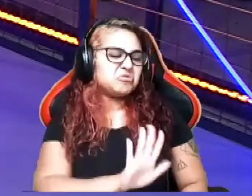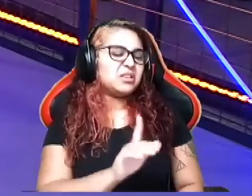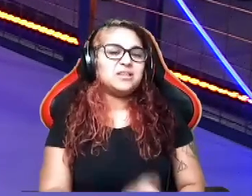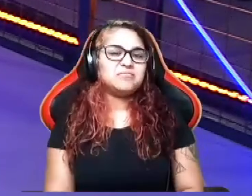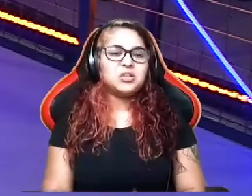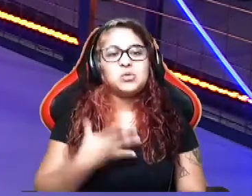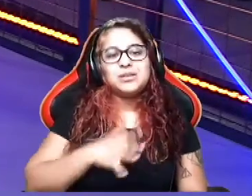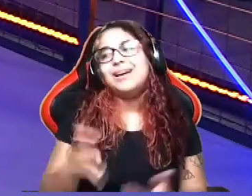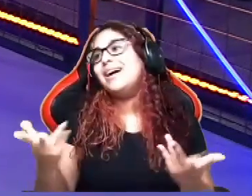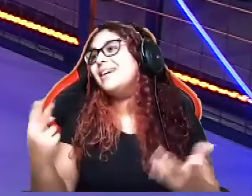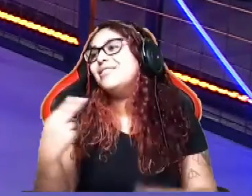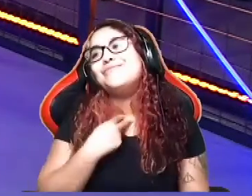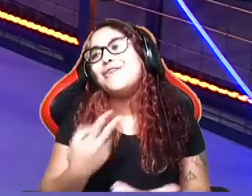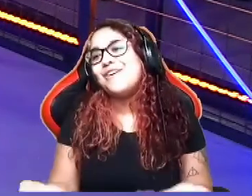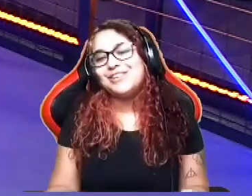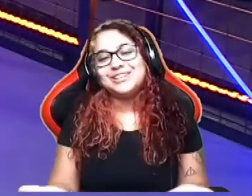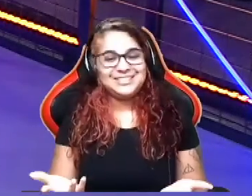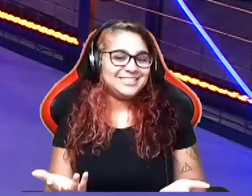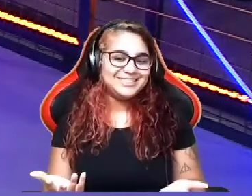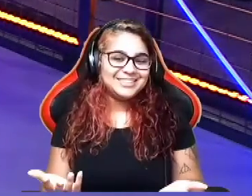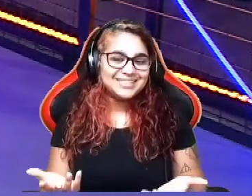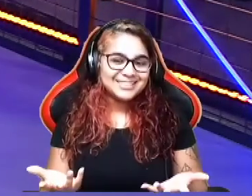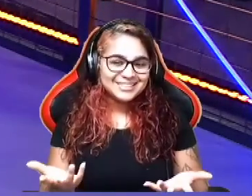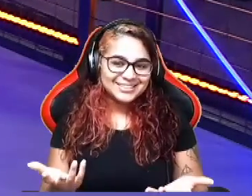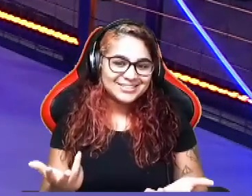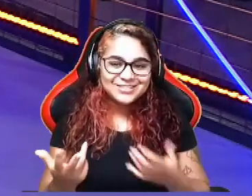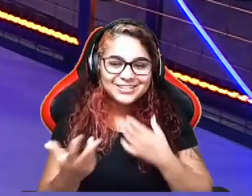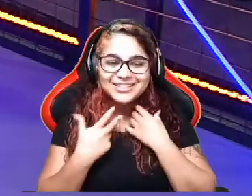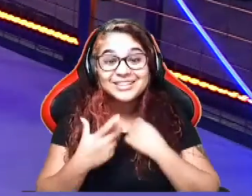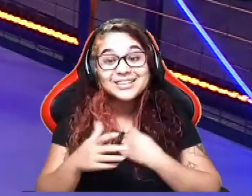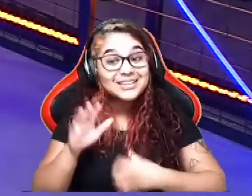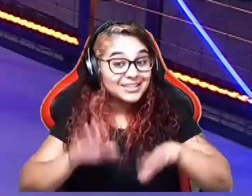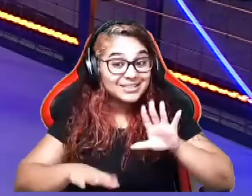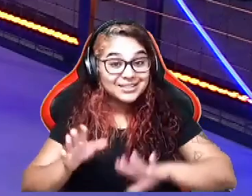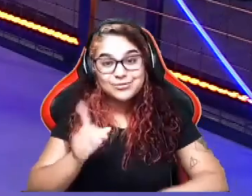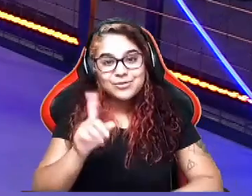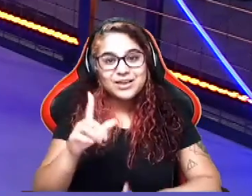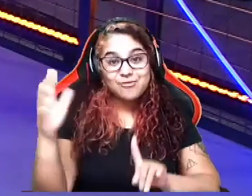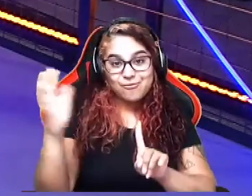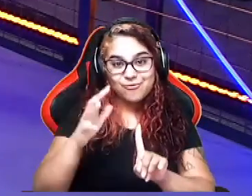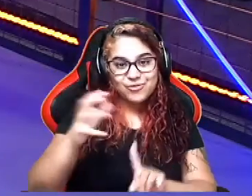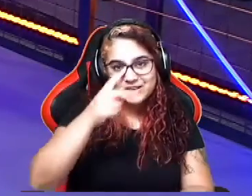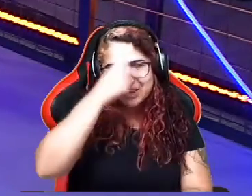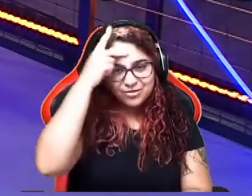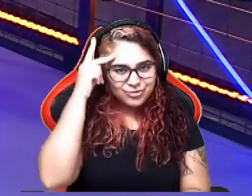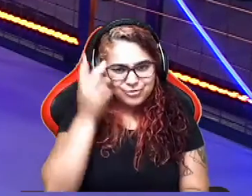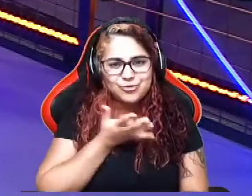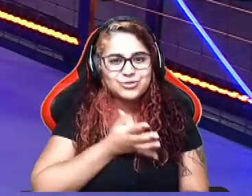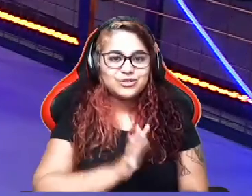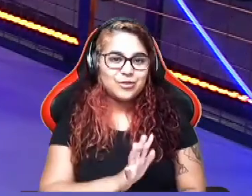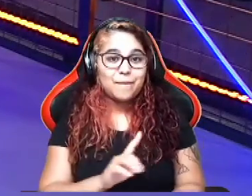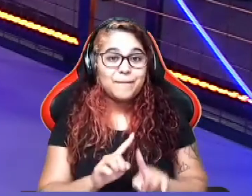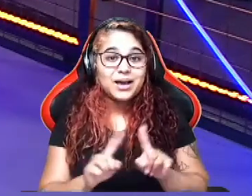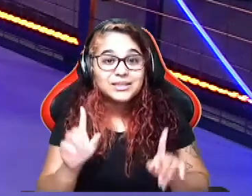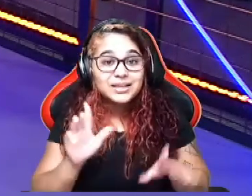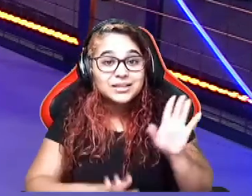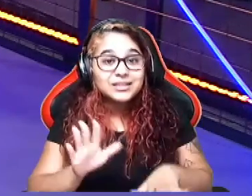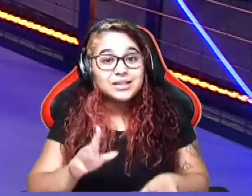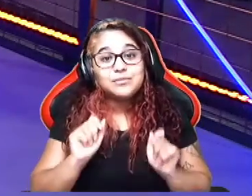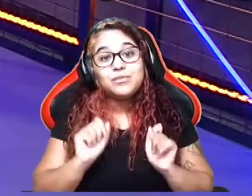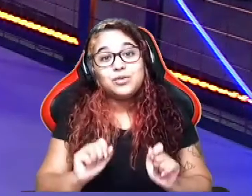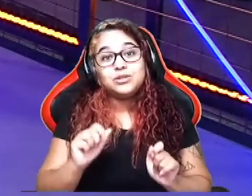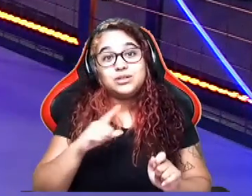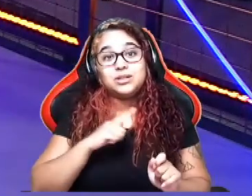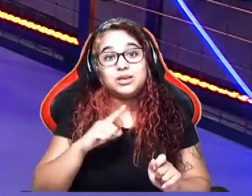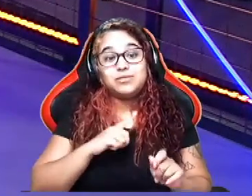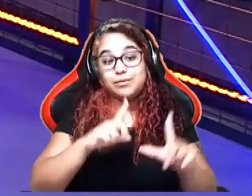don't post it. Yeah, you can't do that. às vezes não é nem questão que o influencer não And it's posta, not even é about the porque você influencer tá not dando liking it, but dinheiro